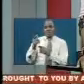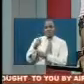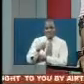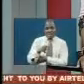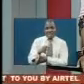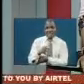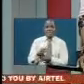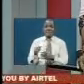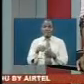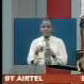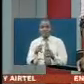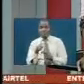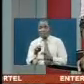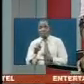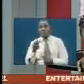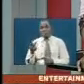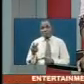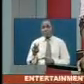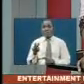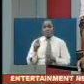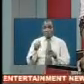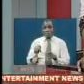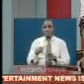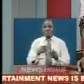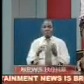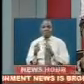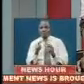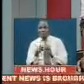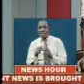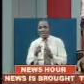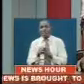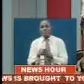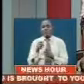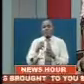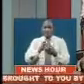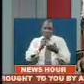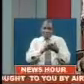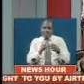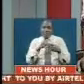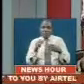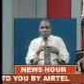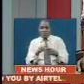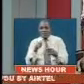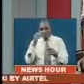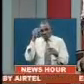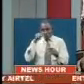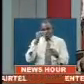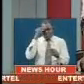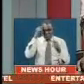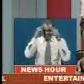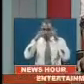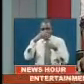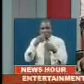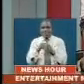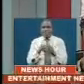On our showbiz segment on GBC 24, we had a chat on the art of playwriting. It definitely needs a good thought process